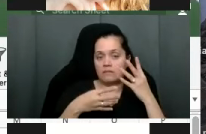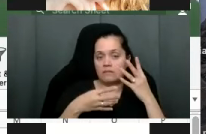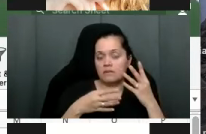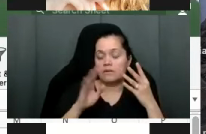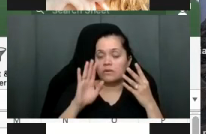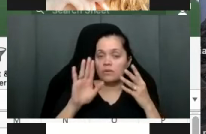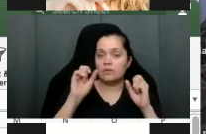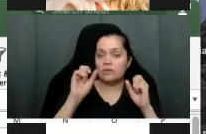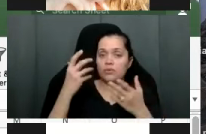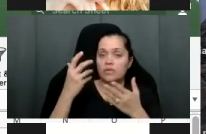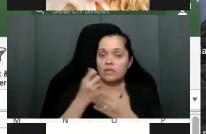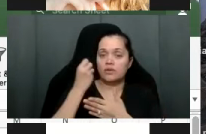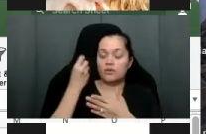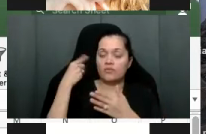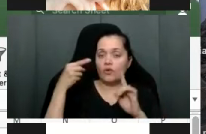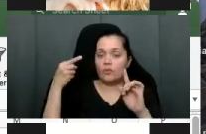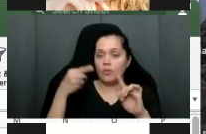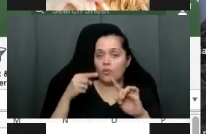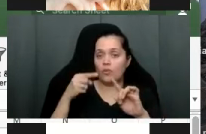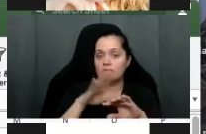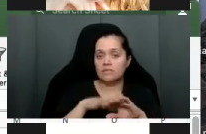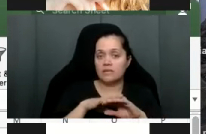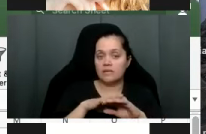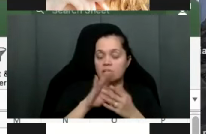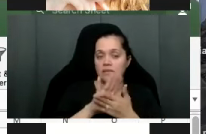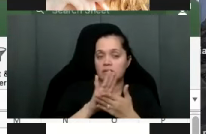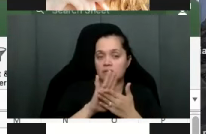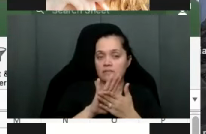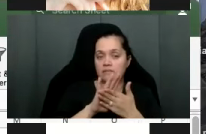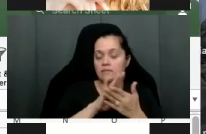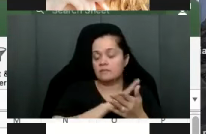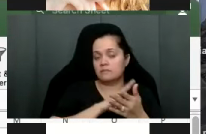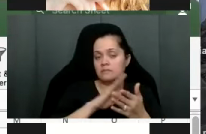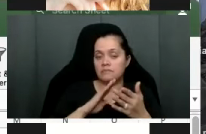can earn for points for the discussion board.